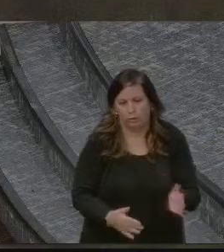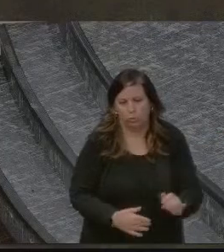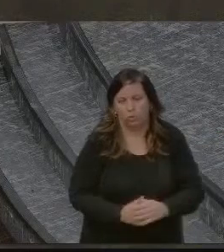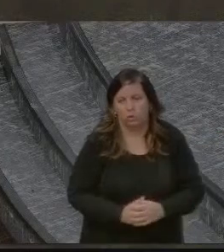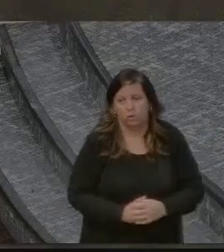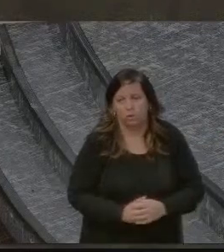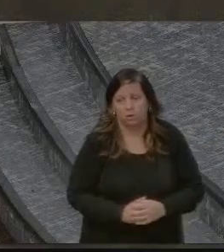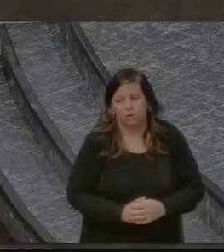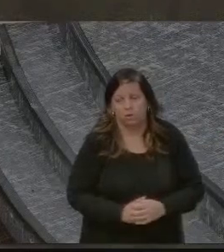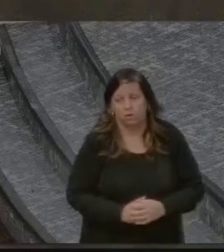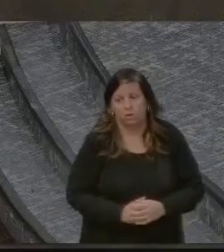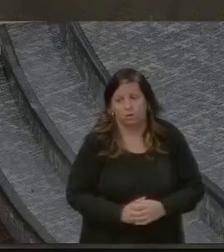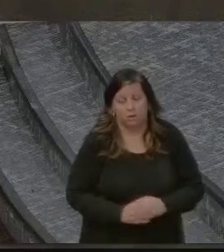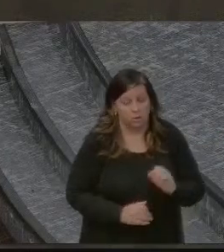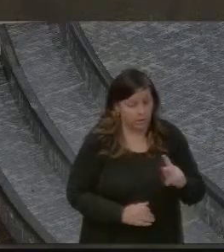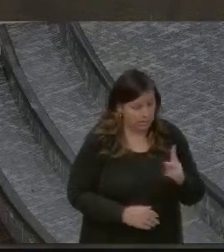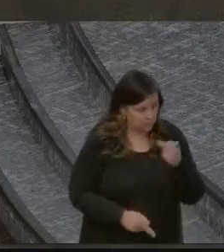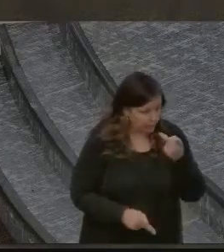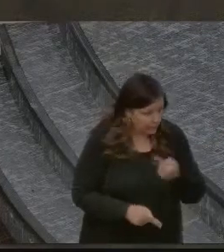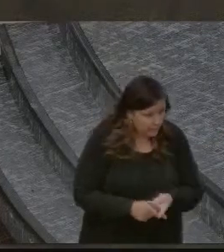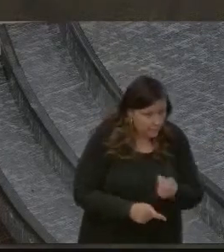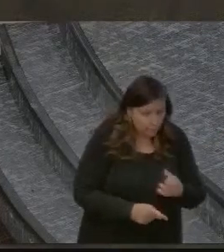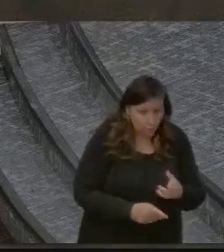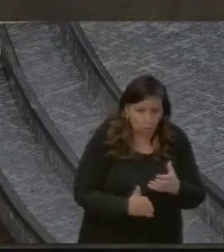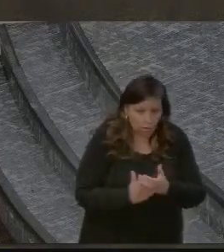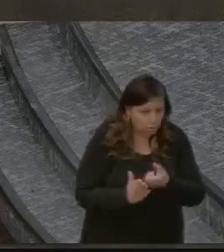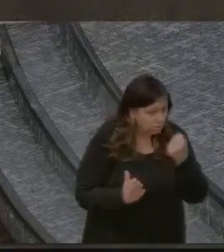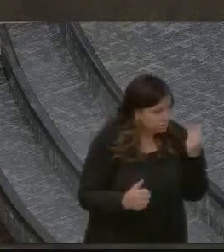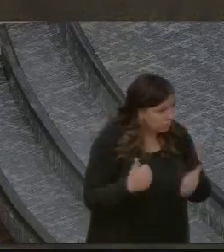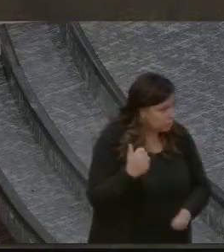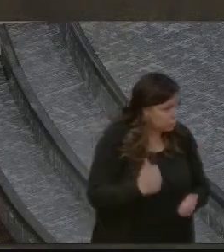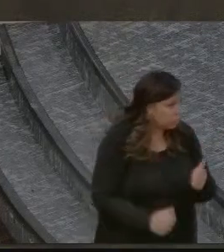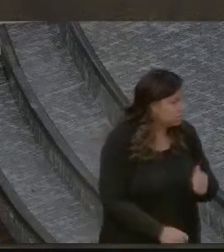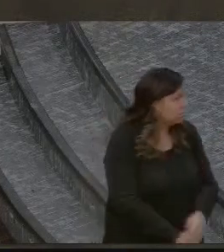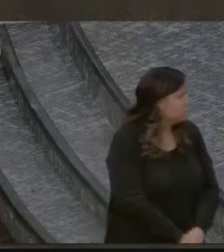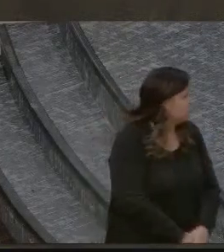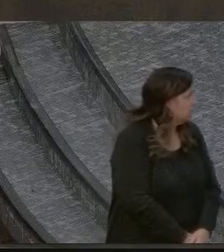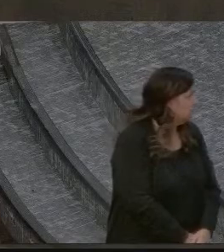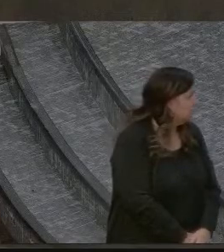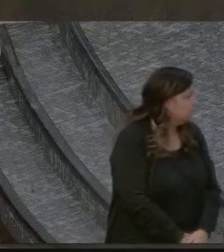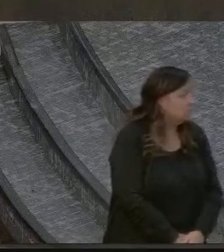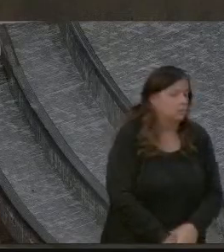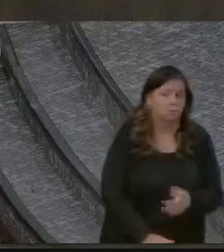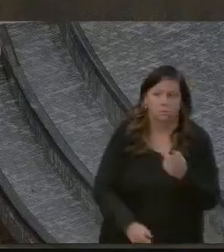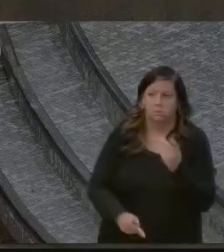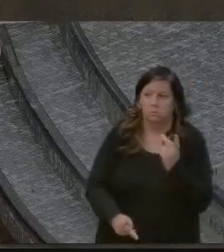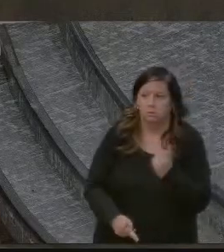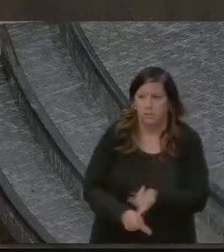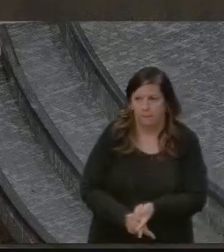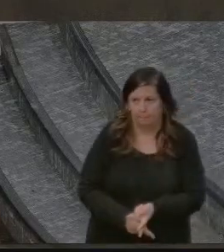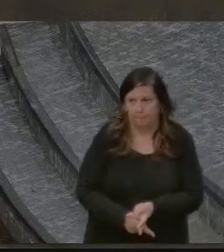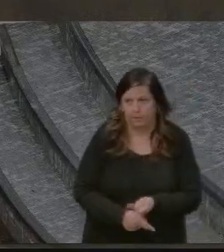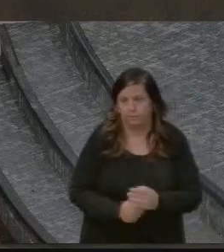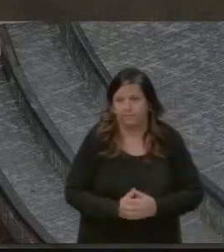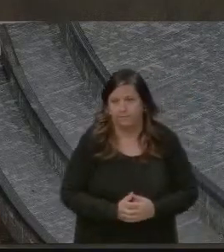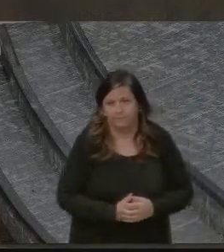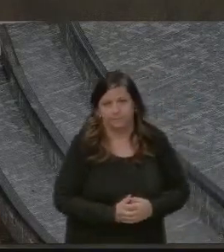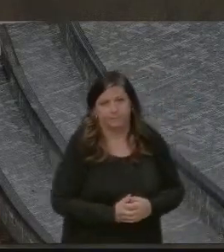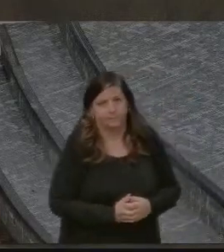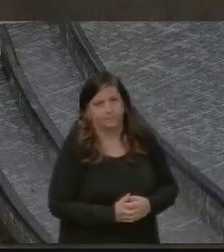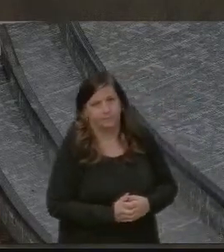right, are we keeping this on consent or removing it from consent? Okay, all right, so it stays on consent.